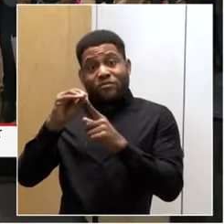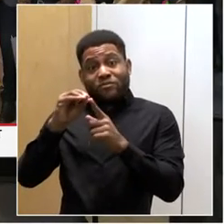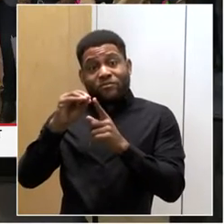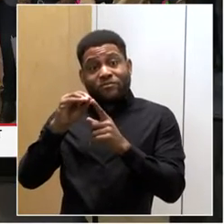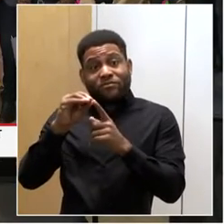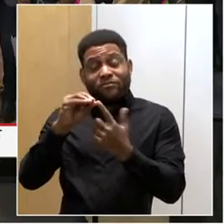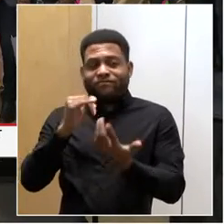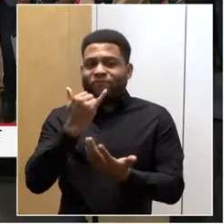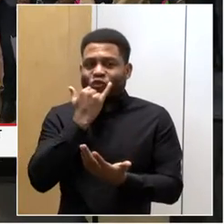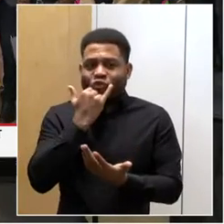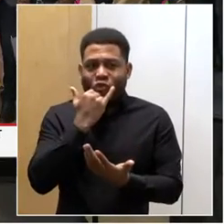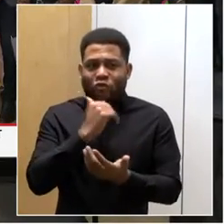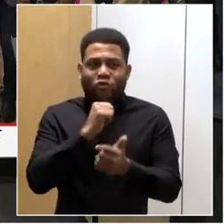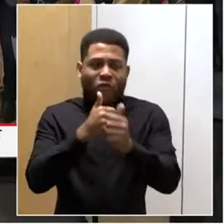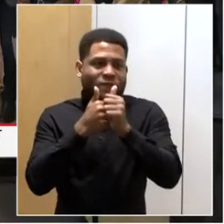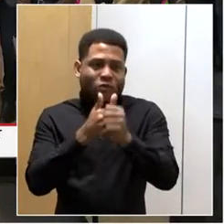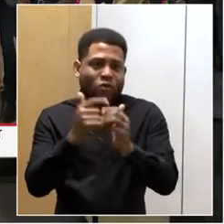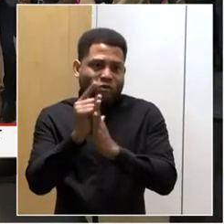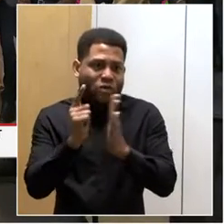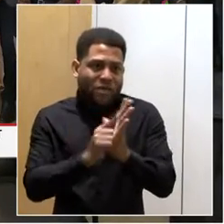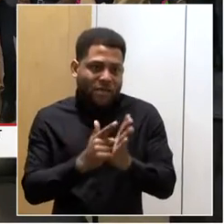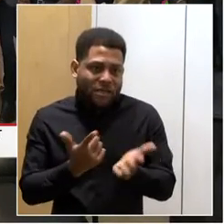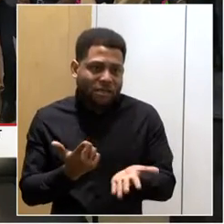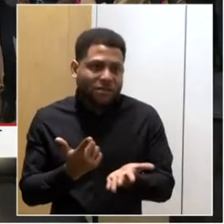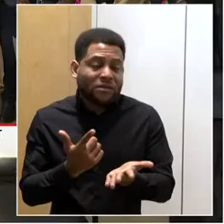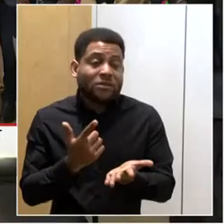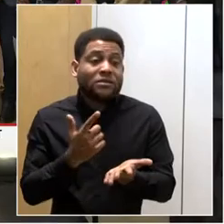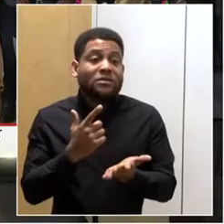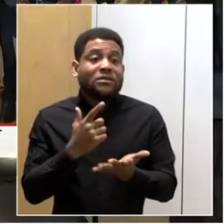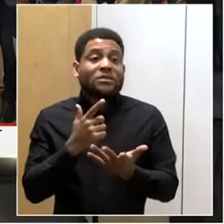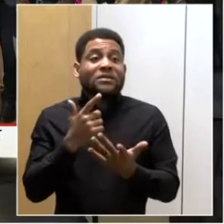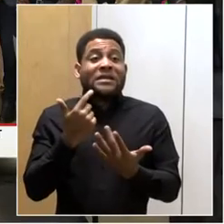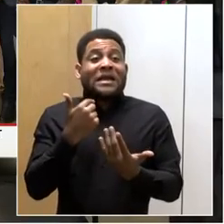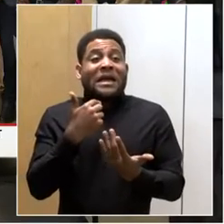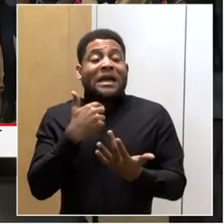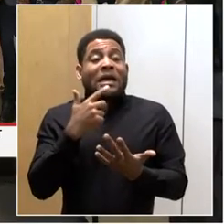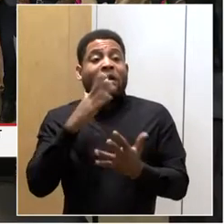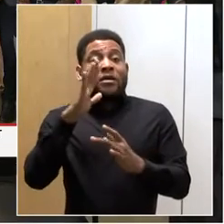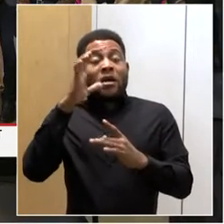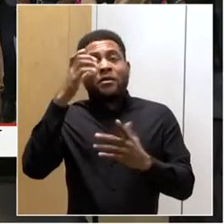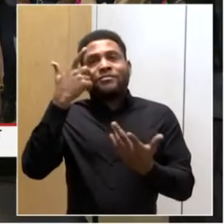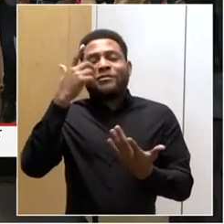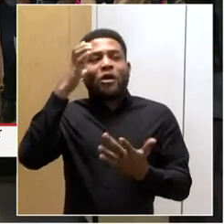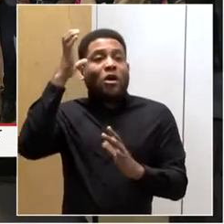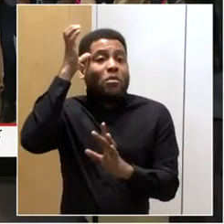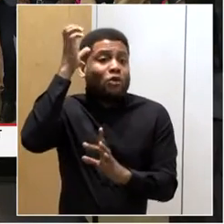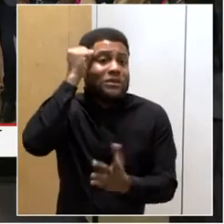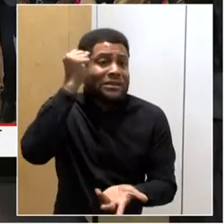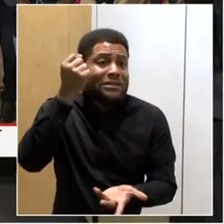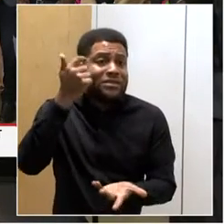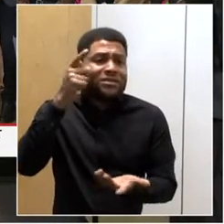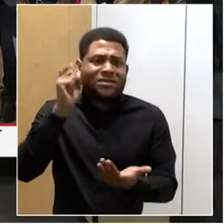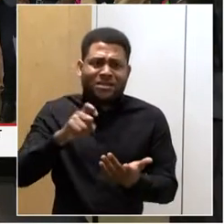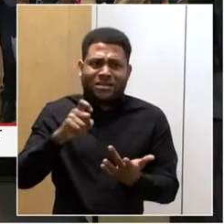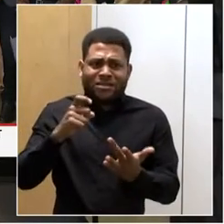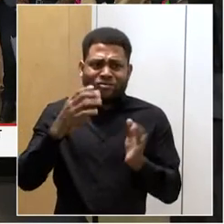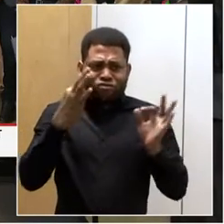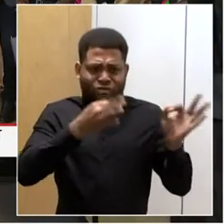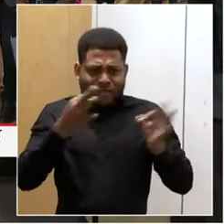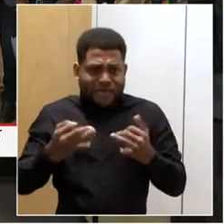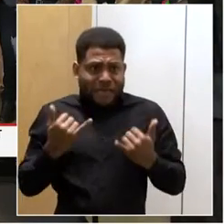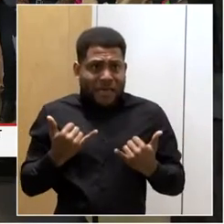law, and he's wrong just on the commonsensical decisions that have to be made now versus 5 years from